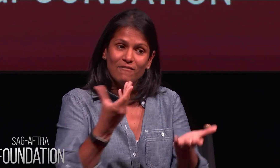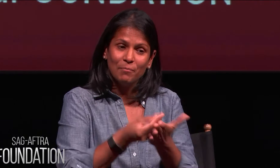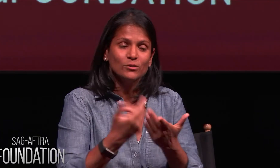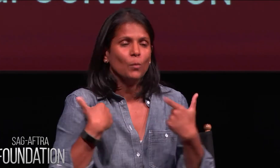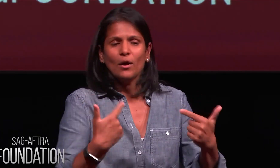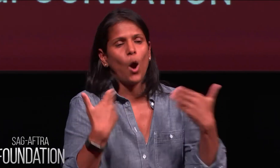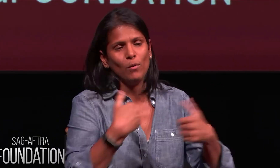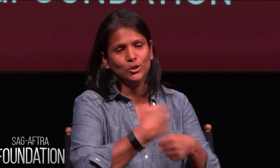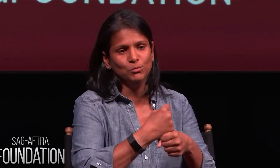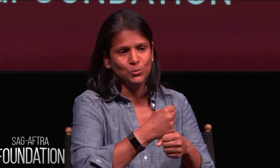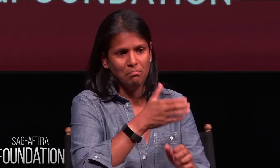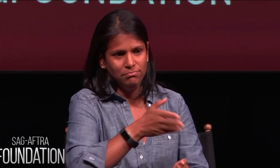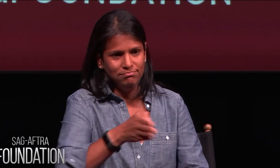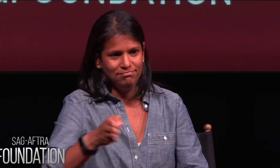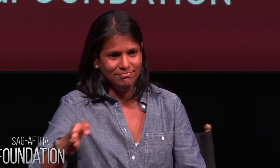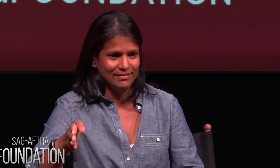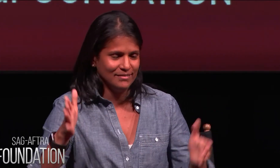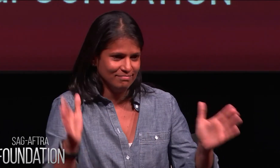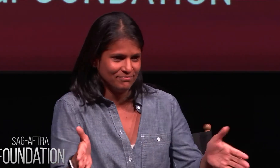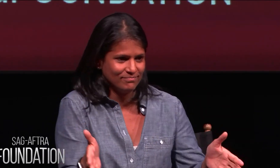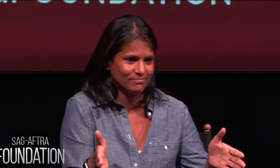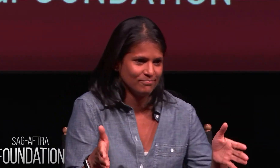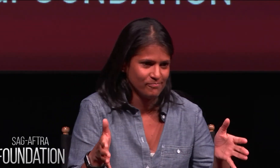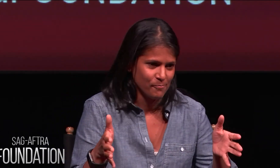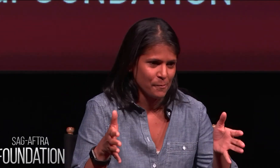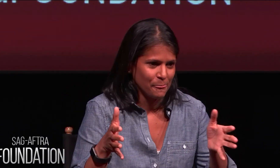2 through 4, and we had enough